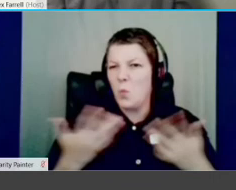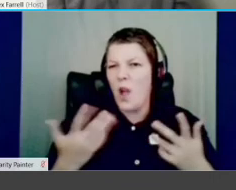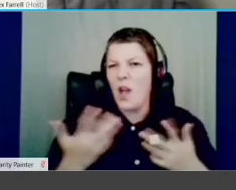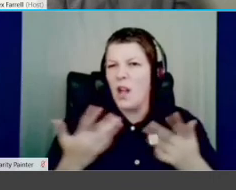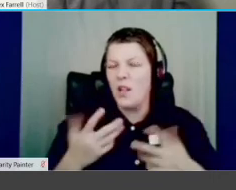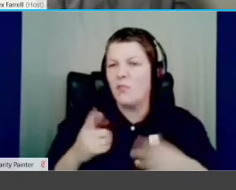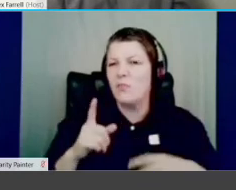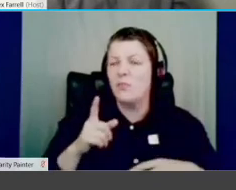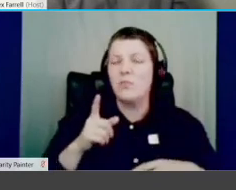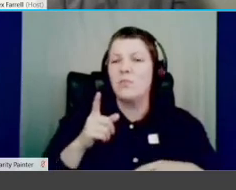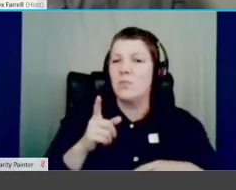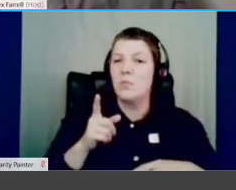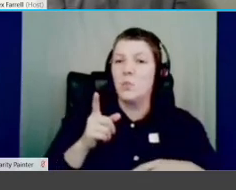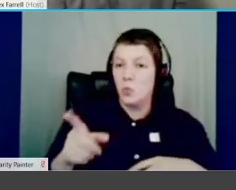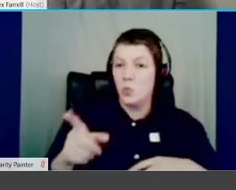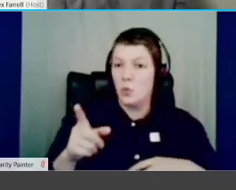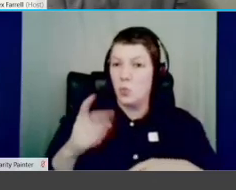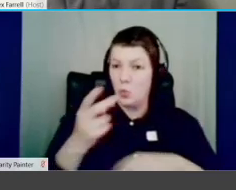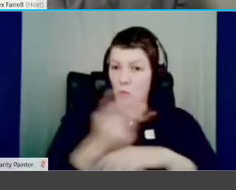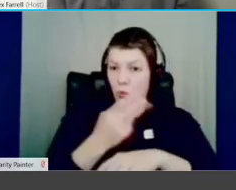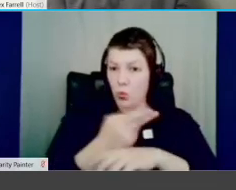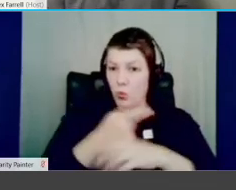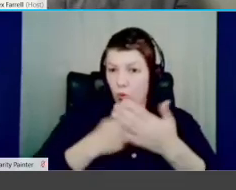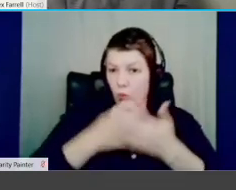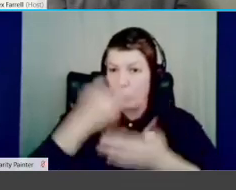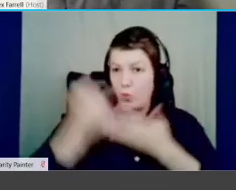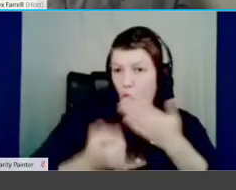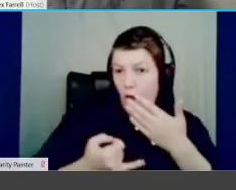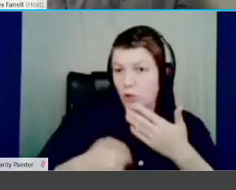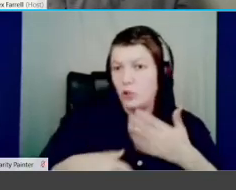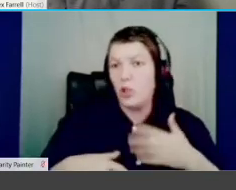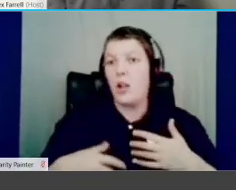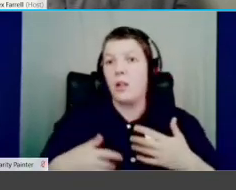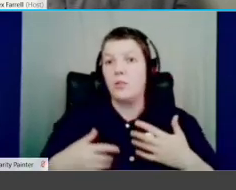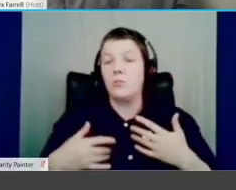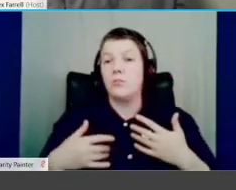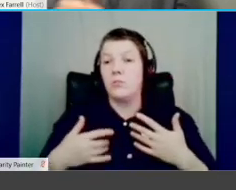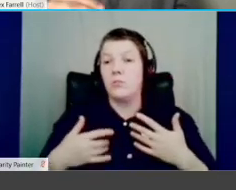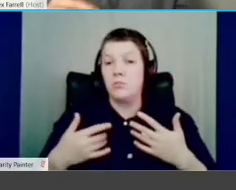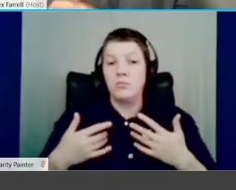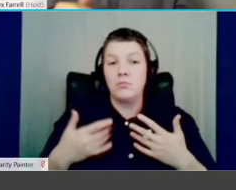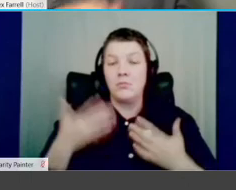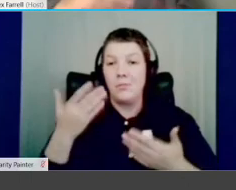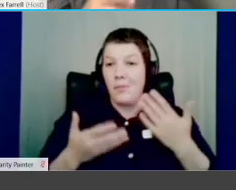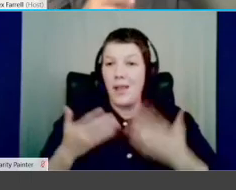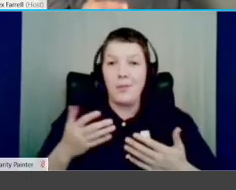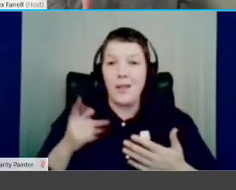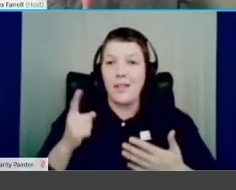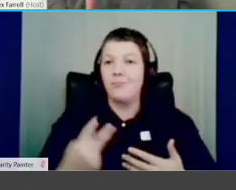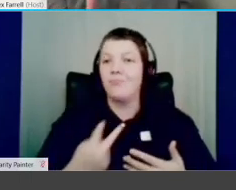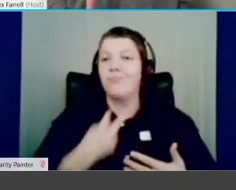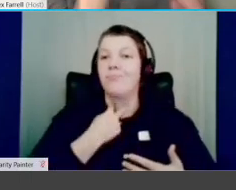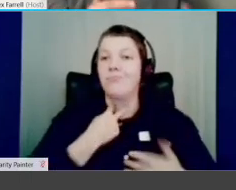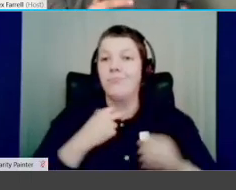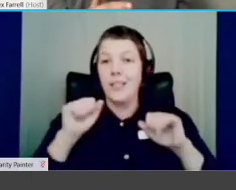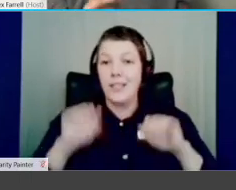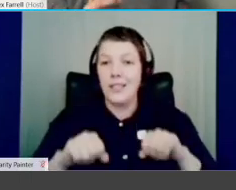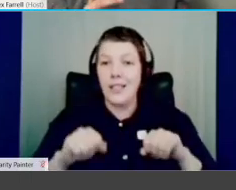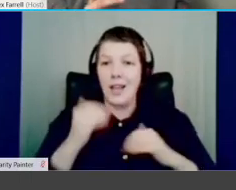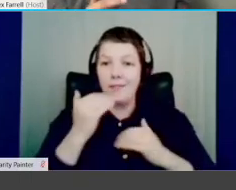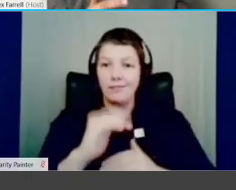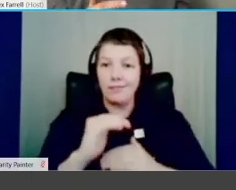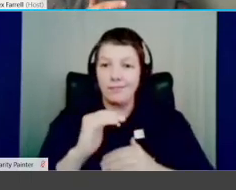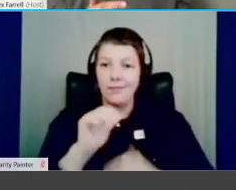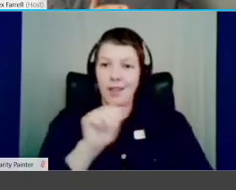you look at a project and say, okay, maybe AA is all we can realistically do here versus AAA. Actually, before we do that, from a web